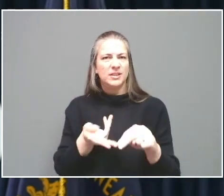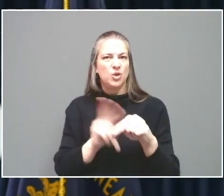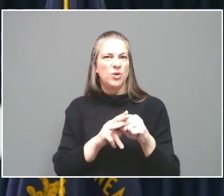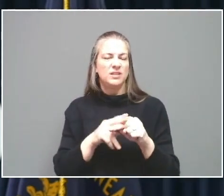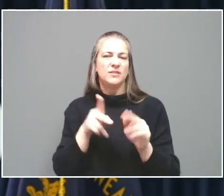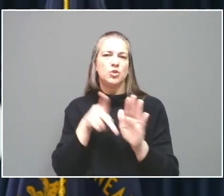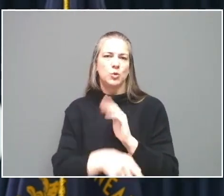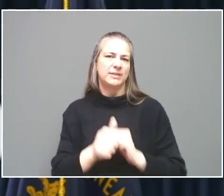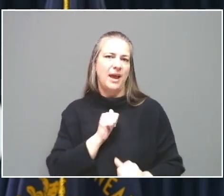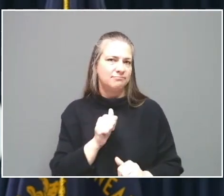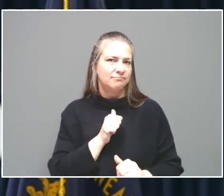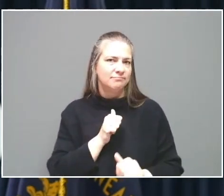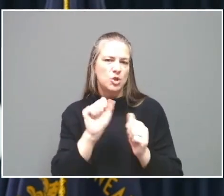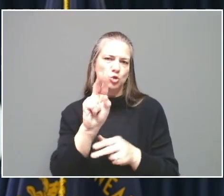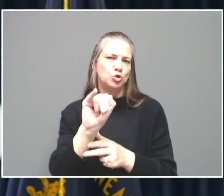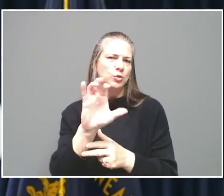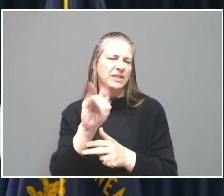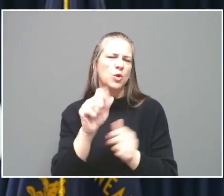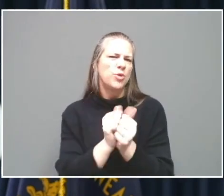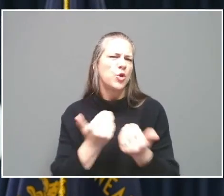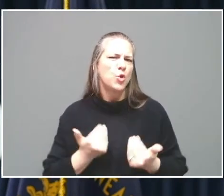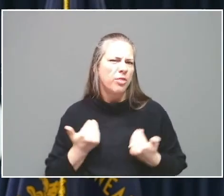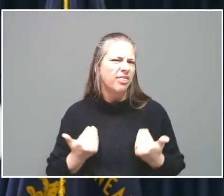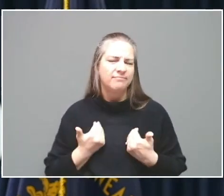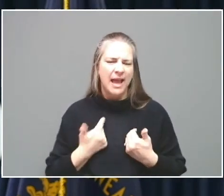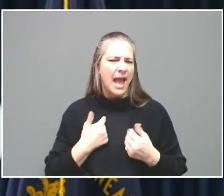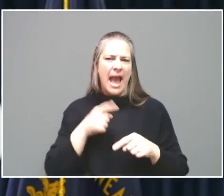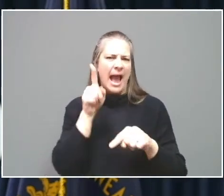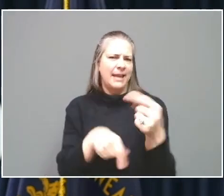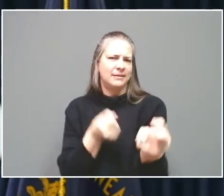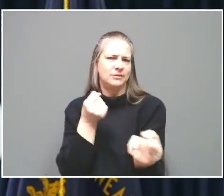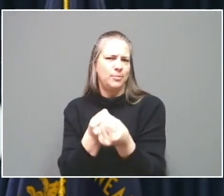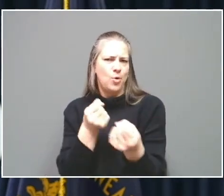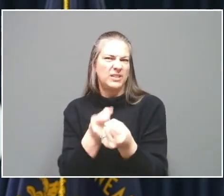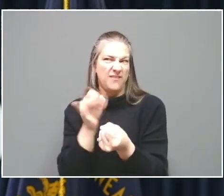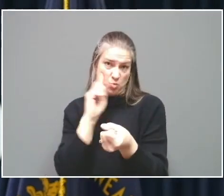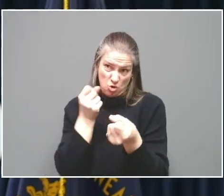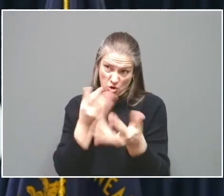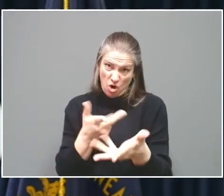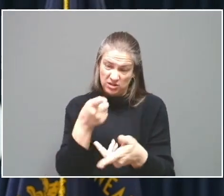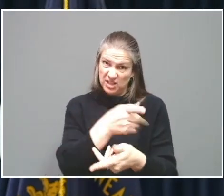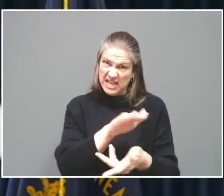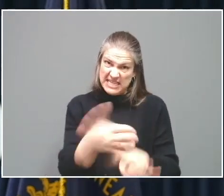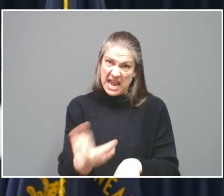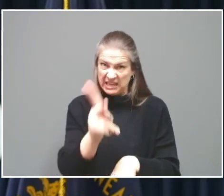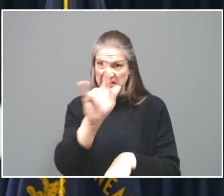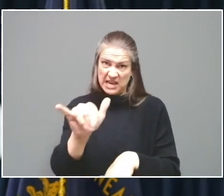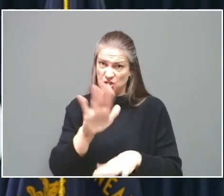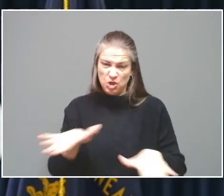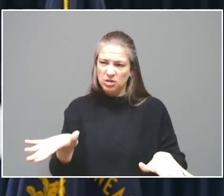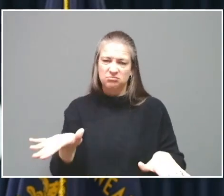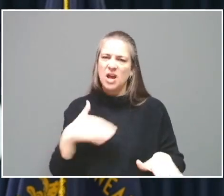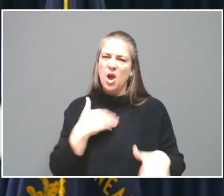youth. I can't be for anything that's going to result in dead Kentucky children, and I wish others would look at it that